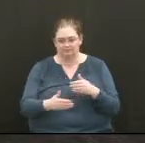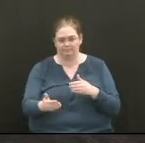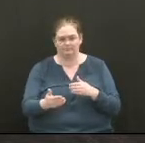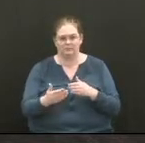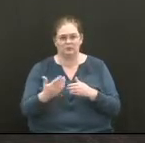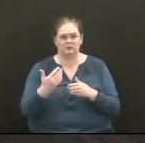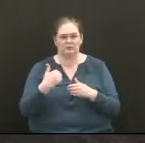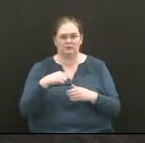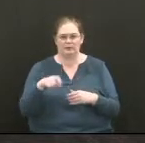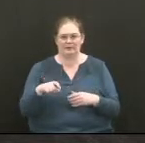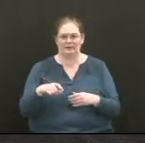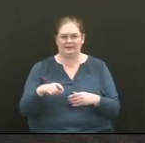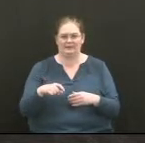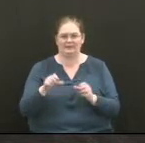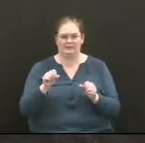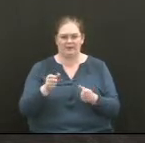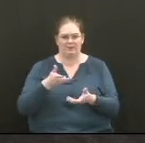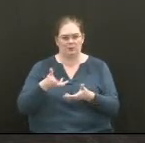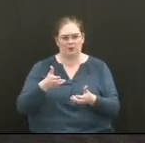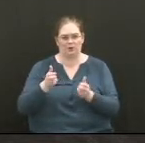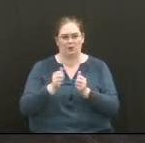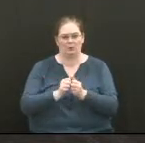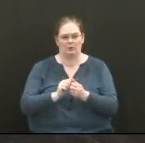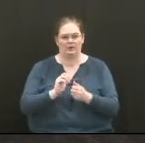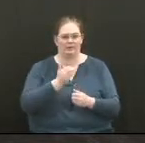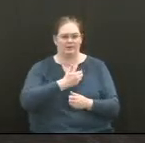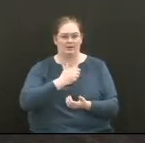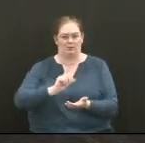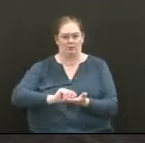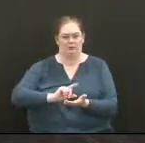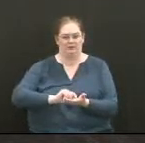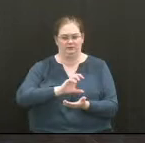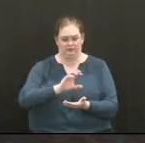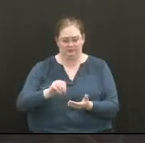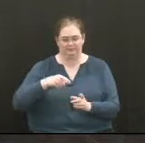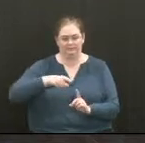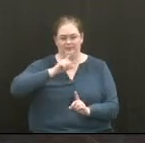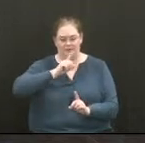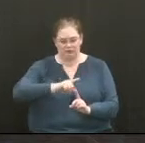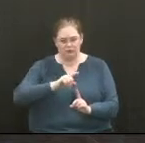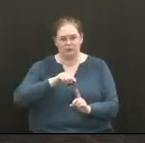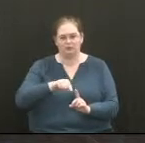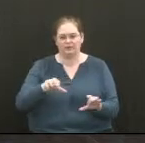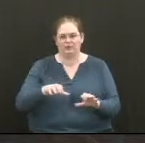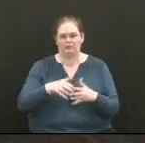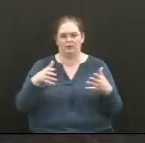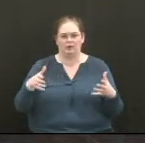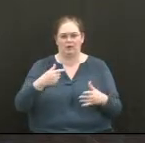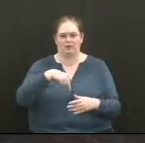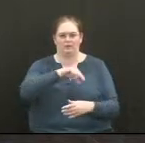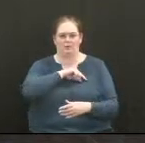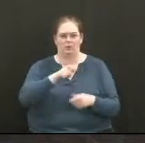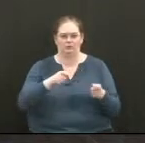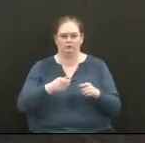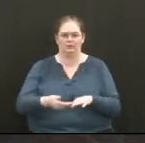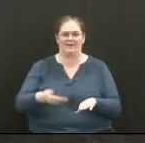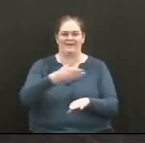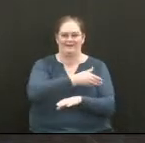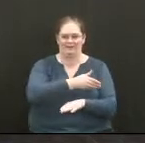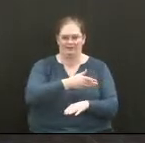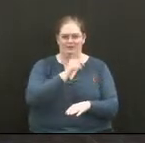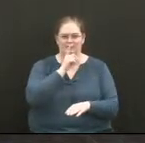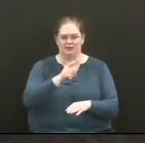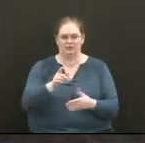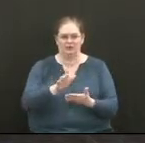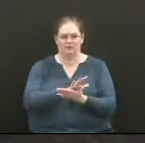we need to be able to work with our printer to make sure that they do a lot of quality control ahead of time to make sure